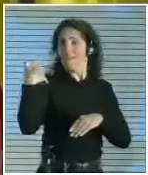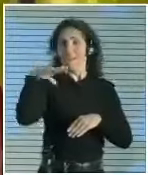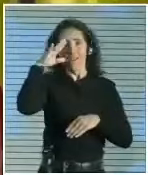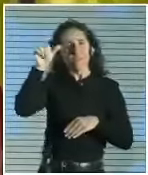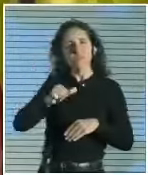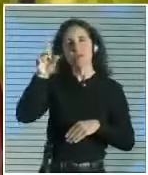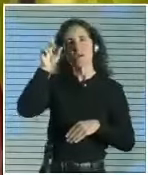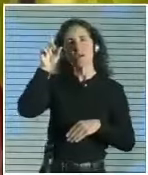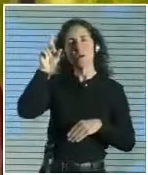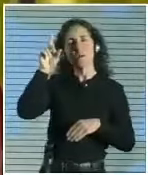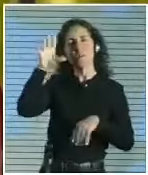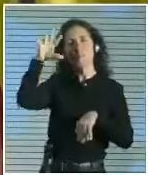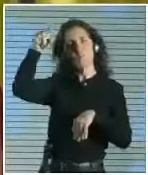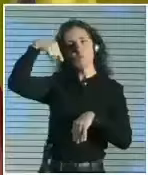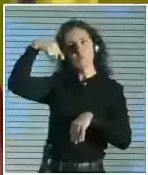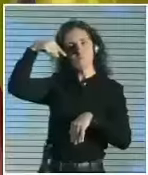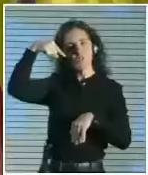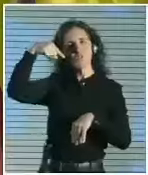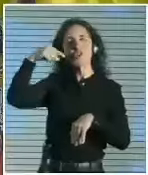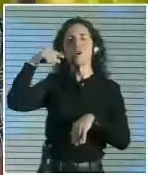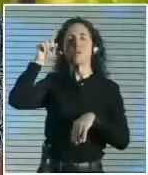to ask OpenAI and